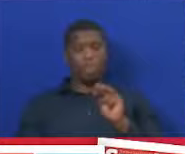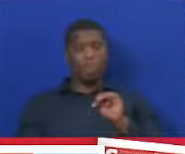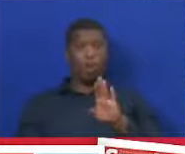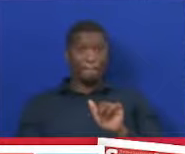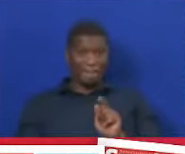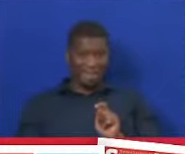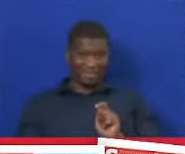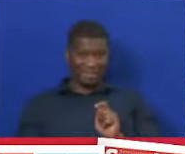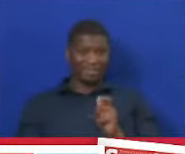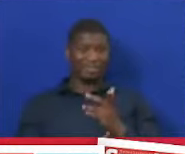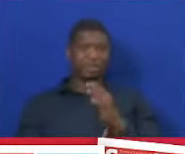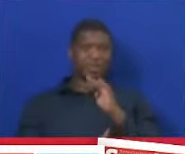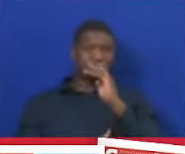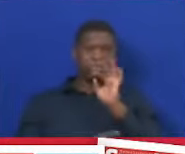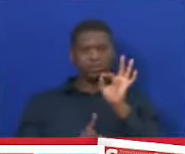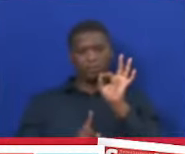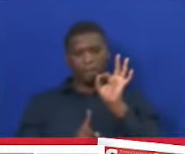a unit,